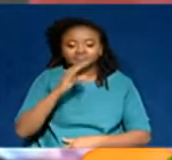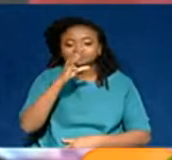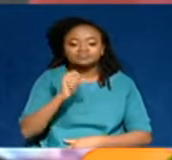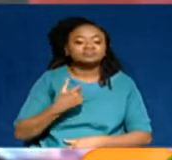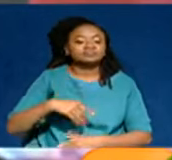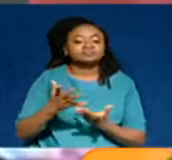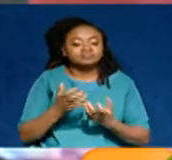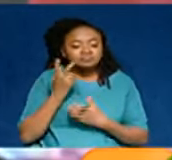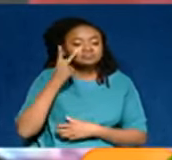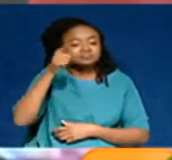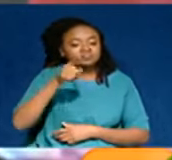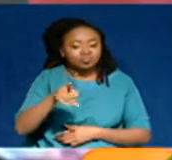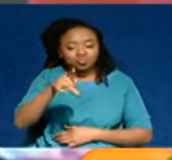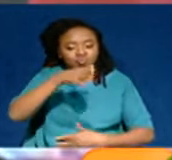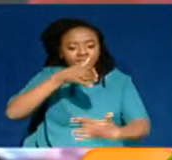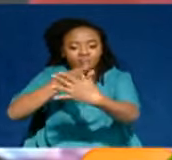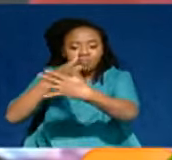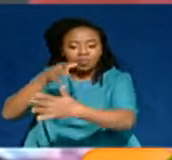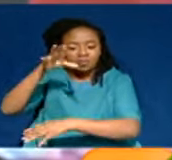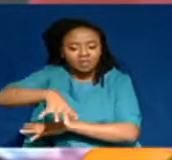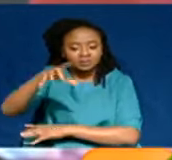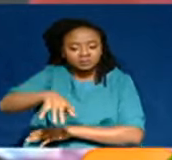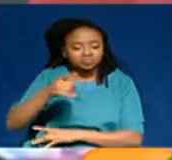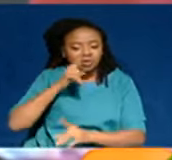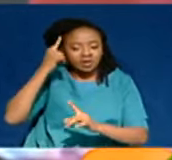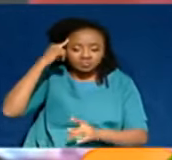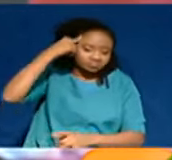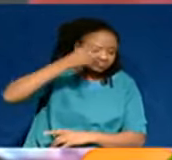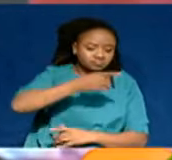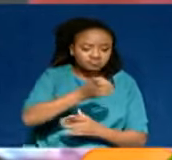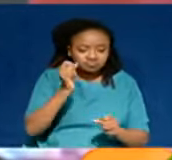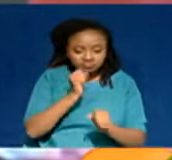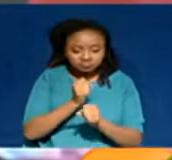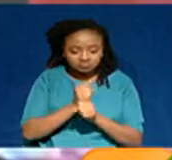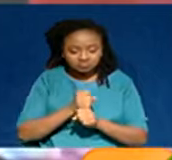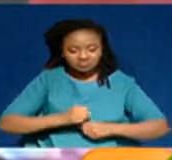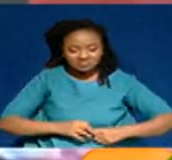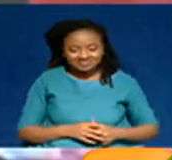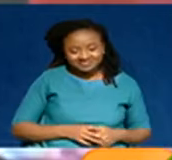roads chasing these matatus and pushing for compliance. Okay. I'm telling them that.